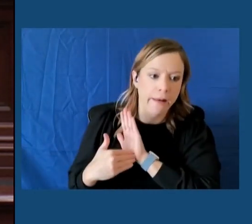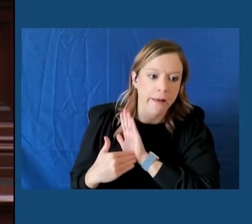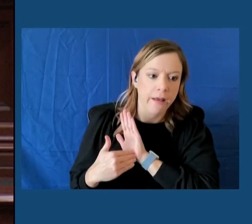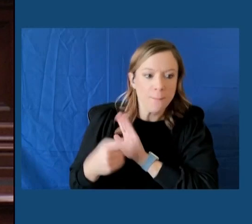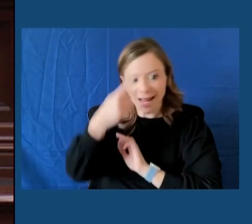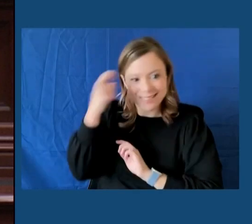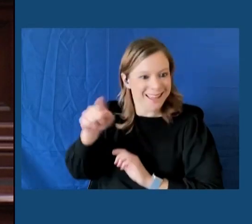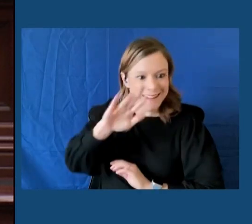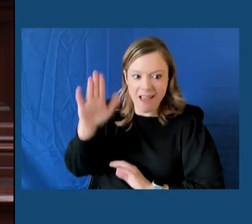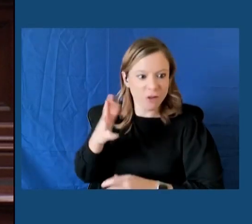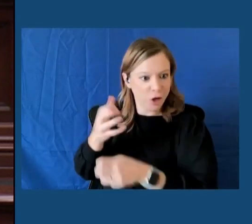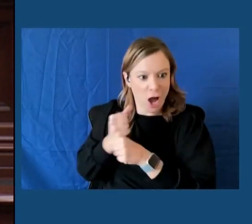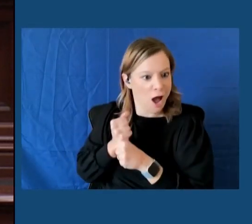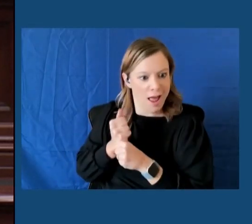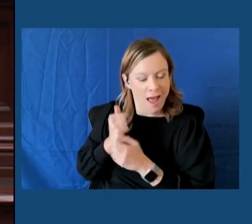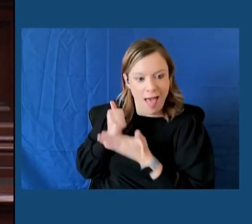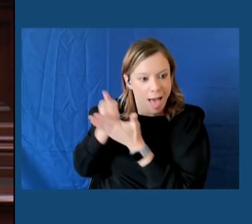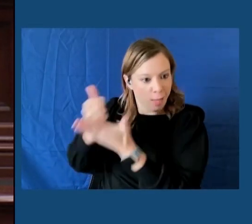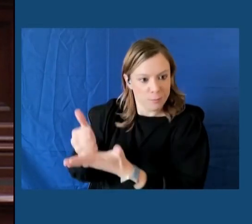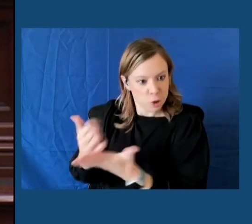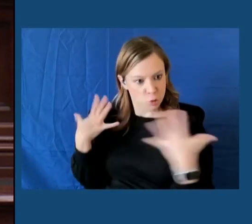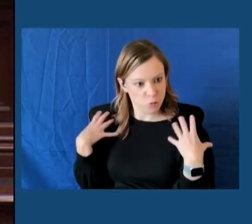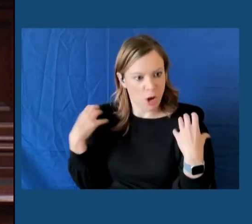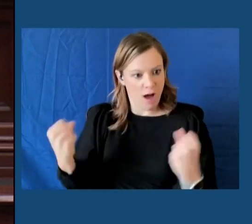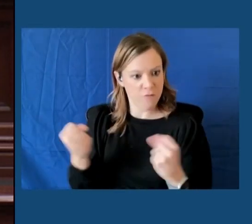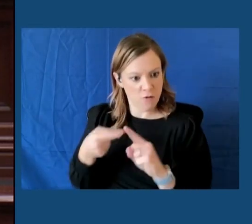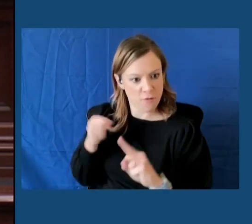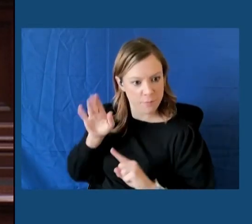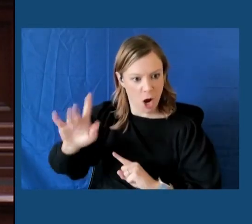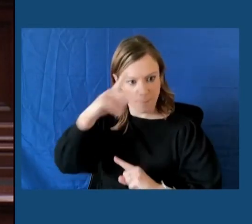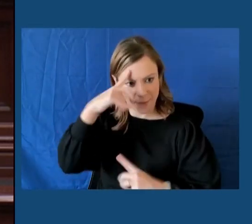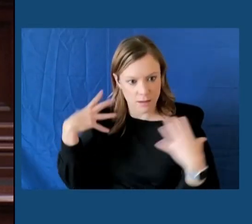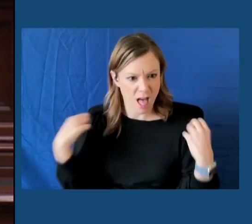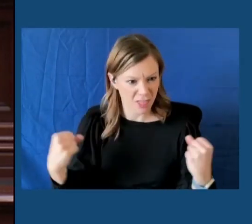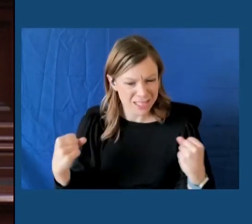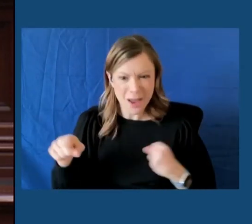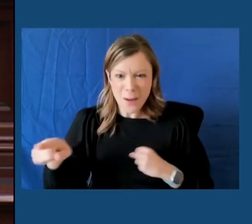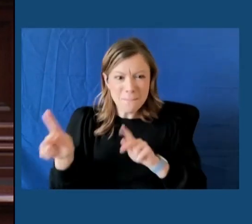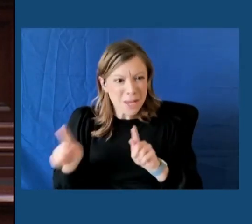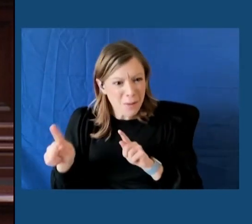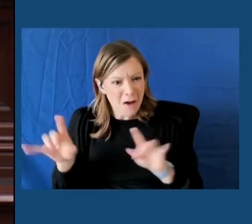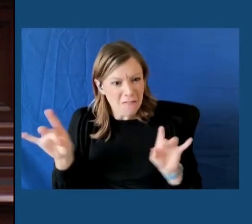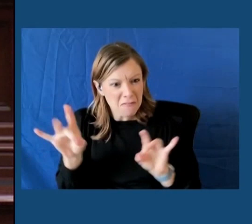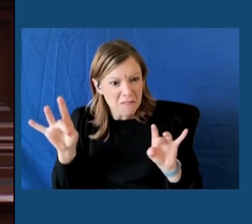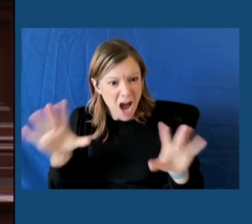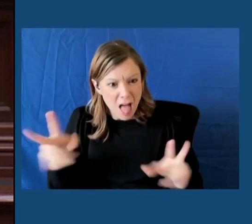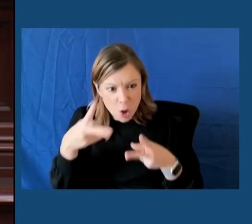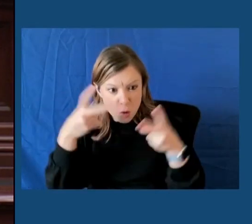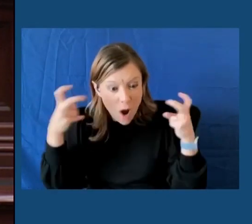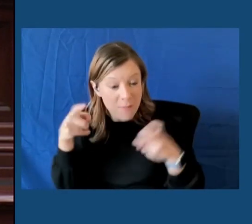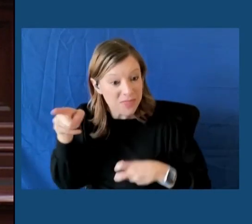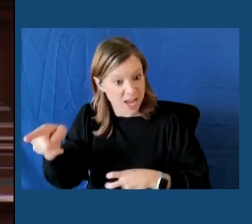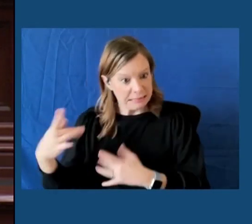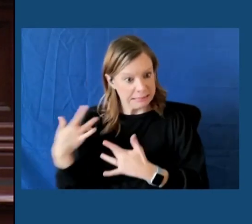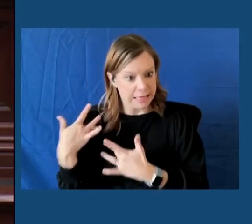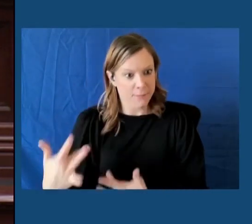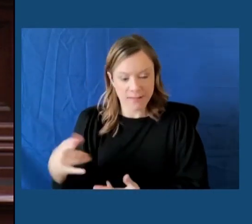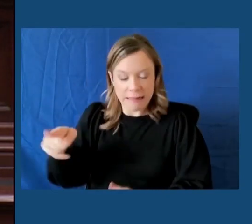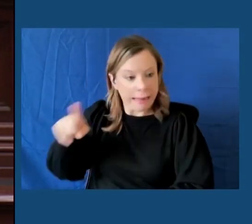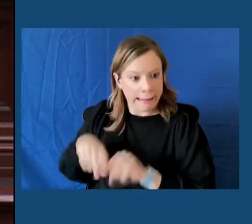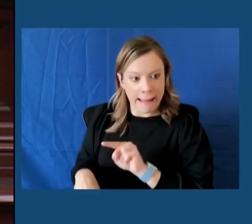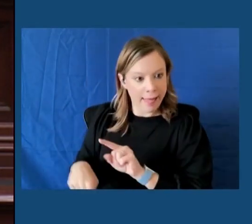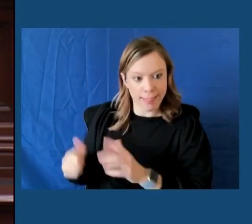extreme cases involve people committing violent crimes, often lacking the capacity to live safely on their own.